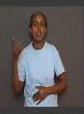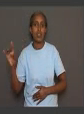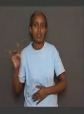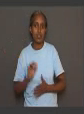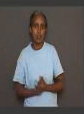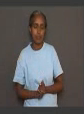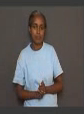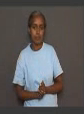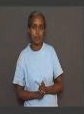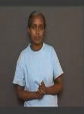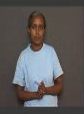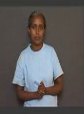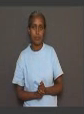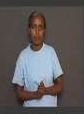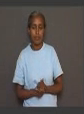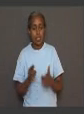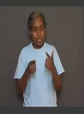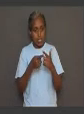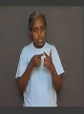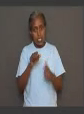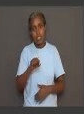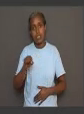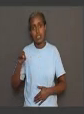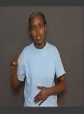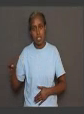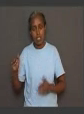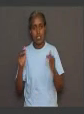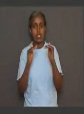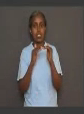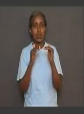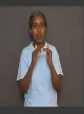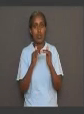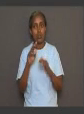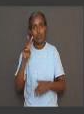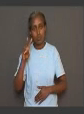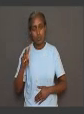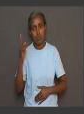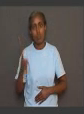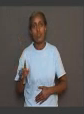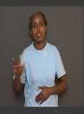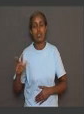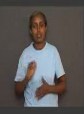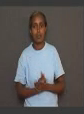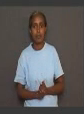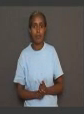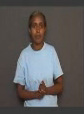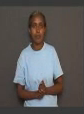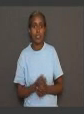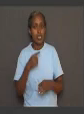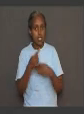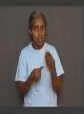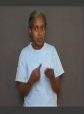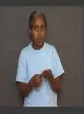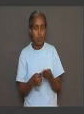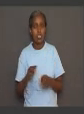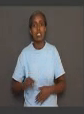918. The second scalar is equal to 2 over 3. Therefore,